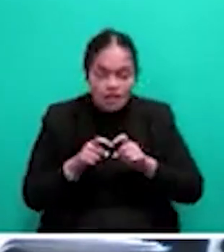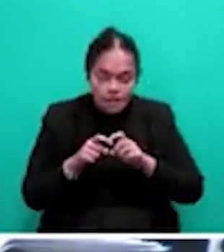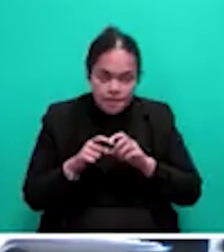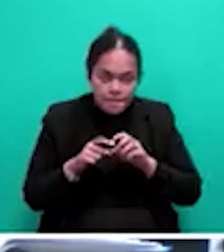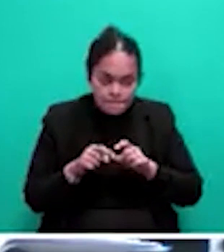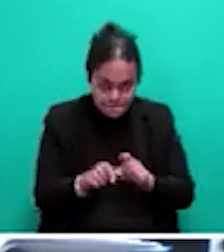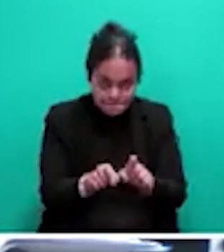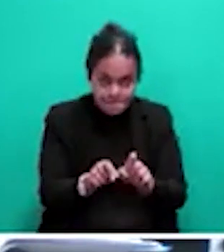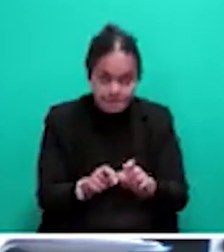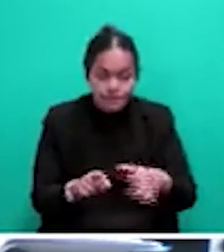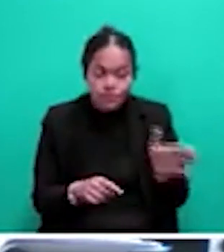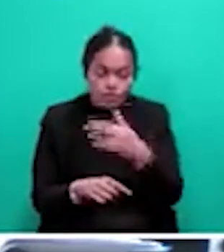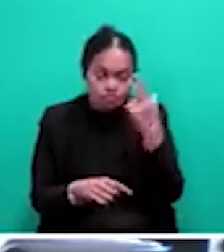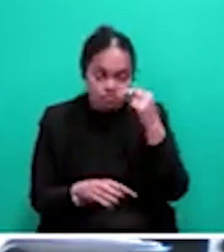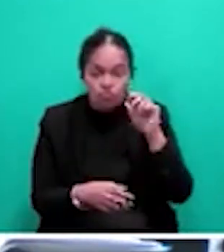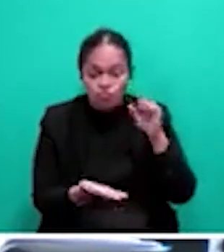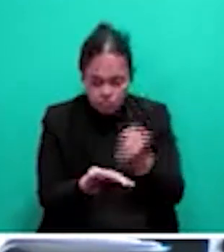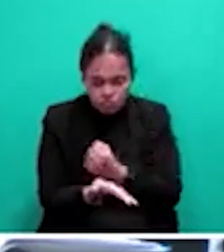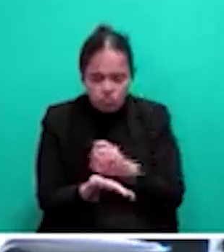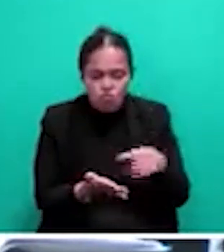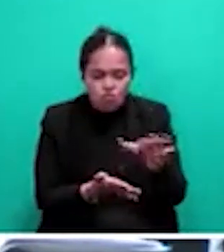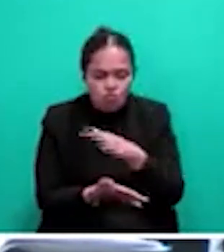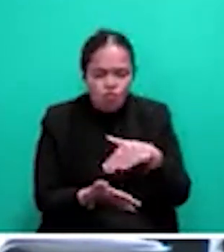ensured that the process was all-encompassing.